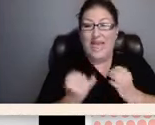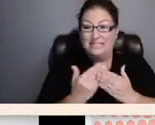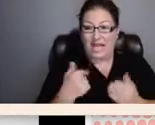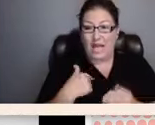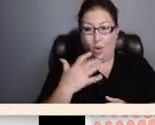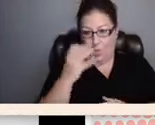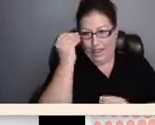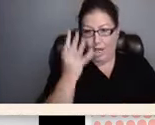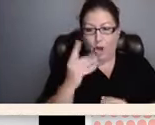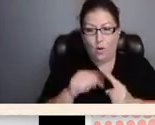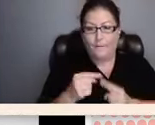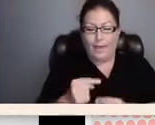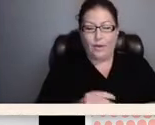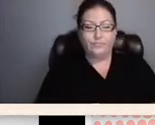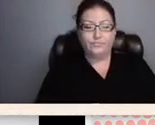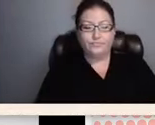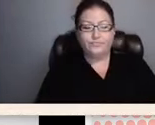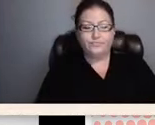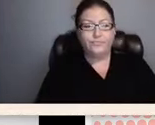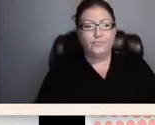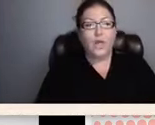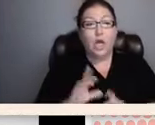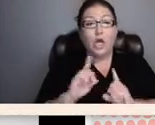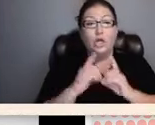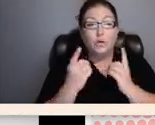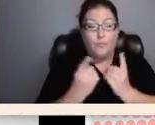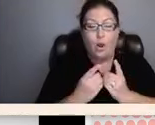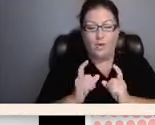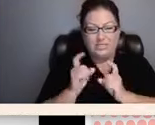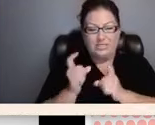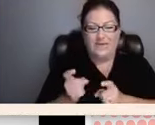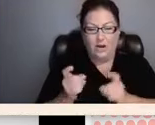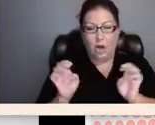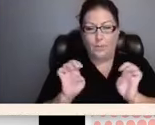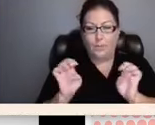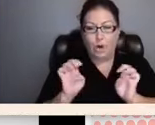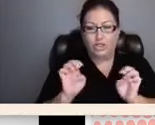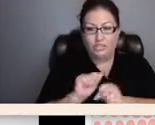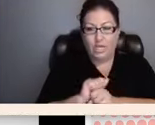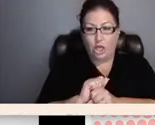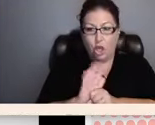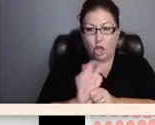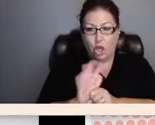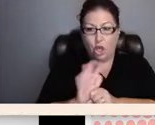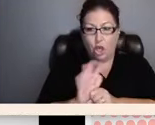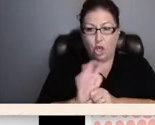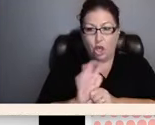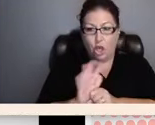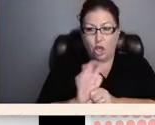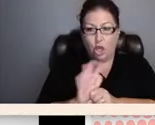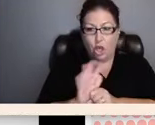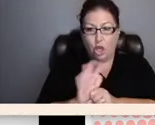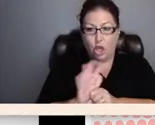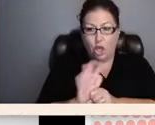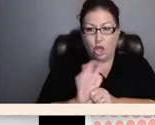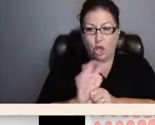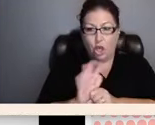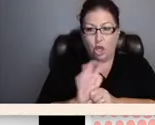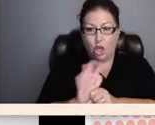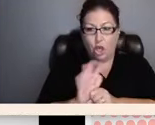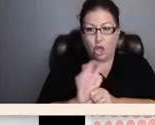know about is the department was awarded an emergency COVID-19 grant, and implementation